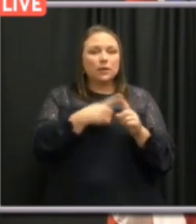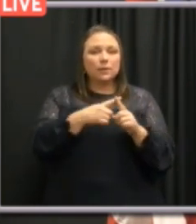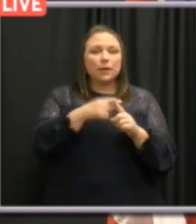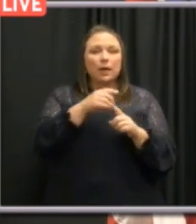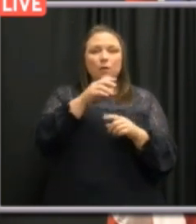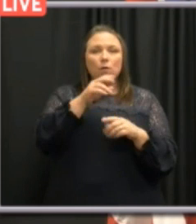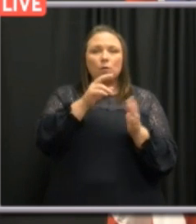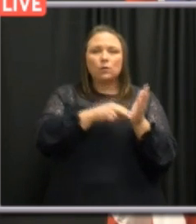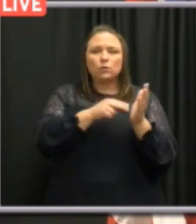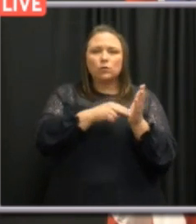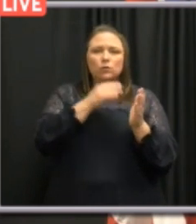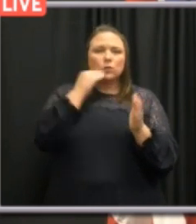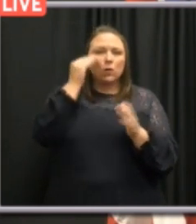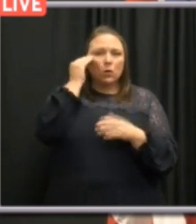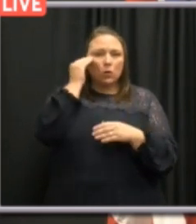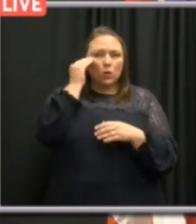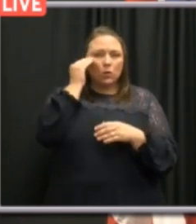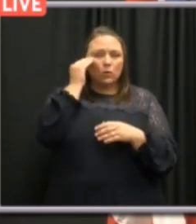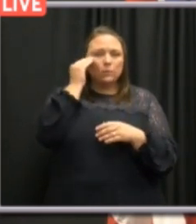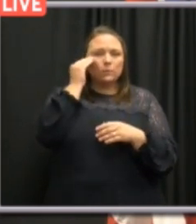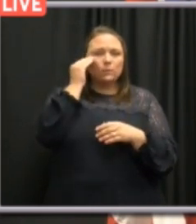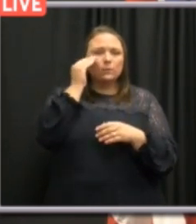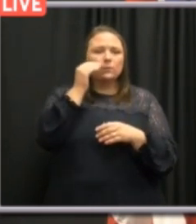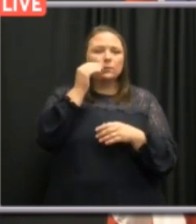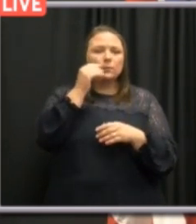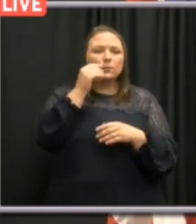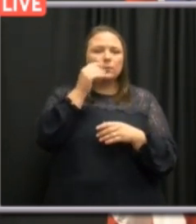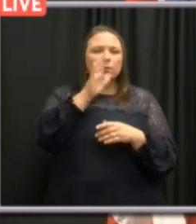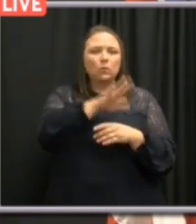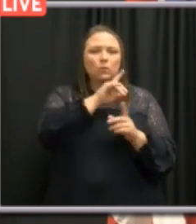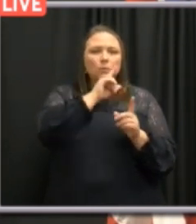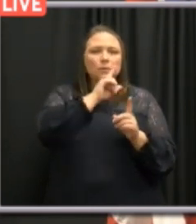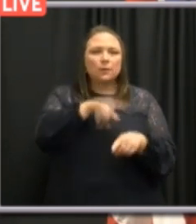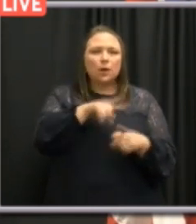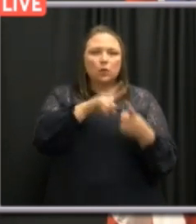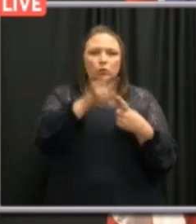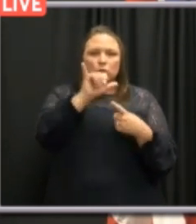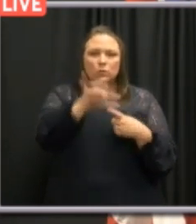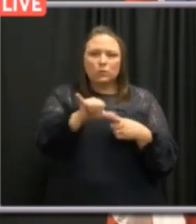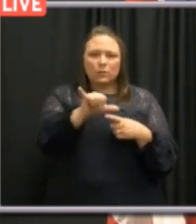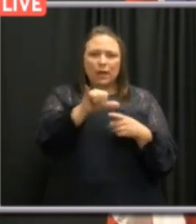home outbreak. Can I get you all's response to this